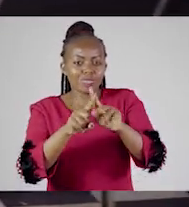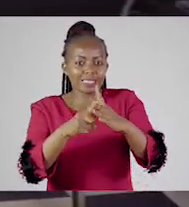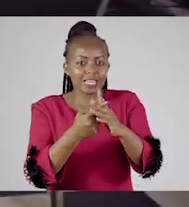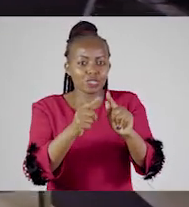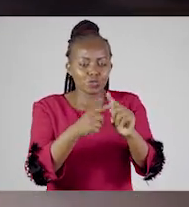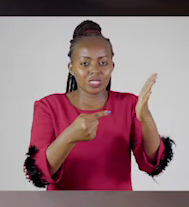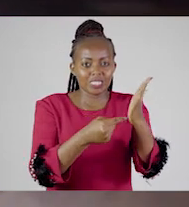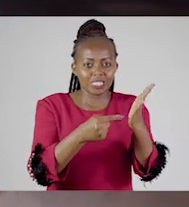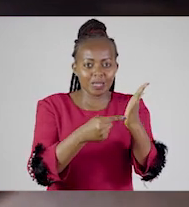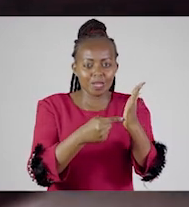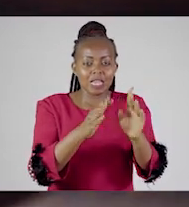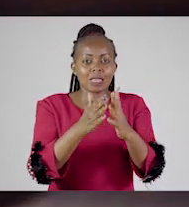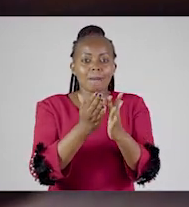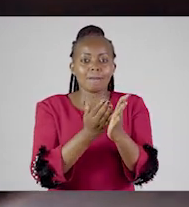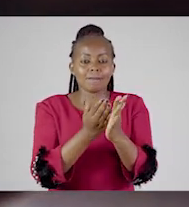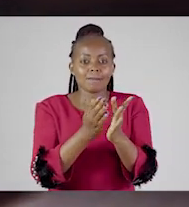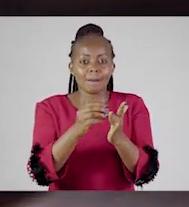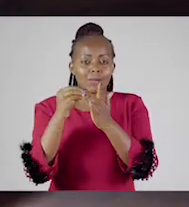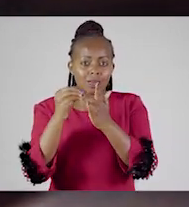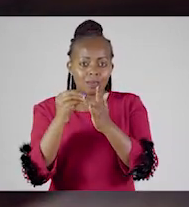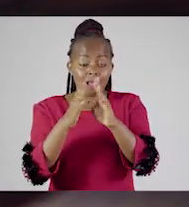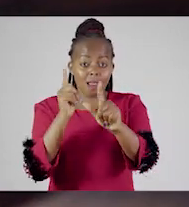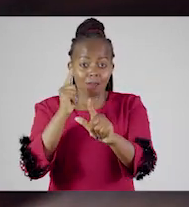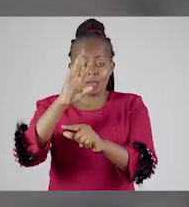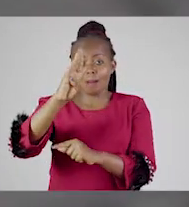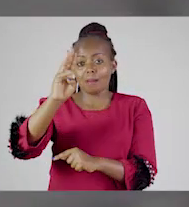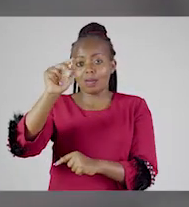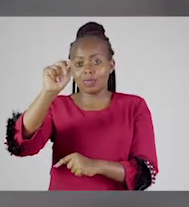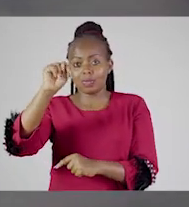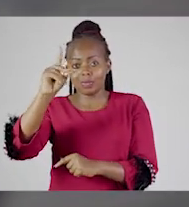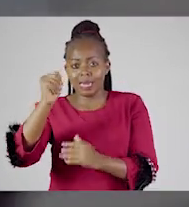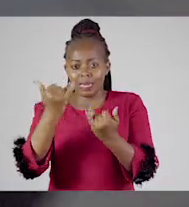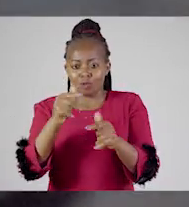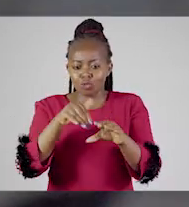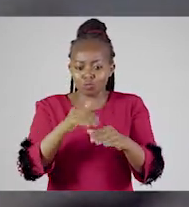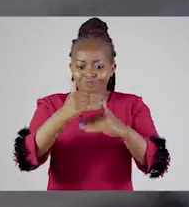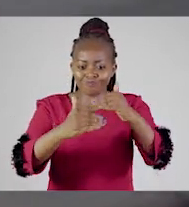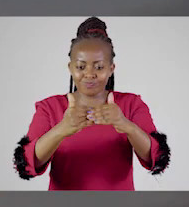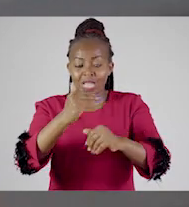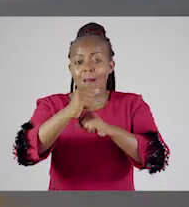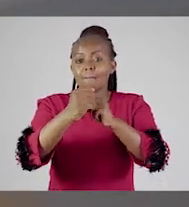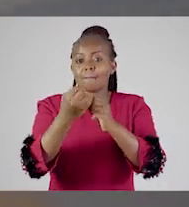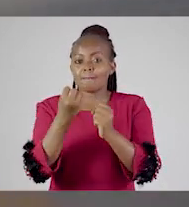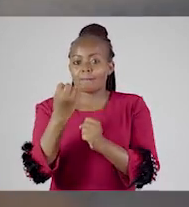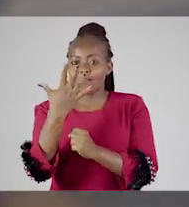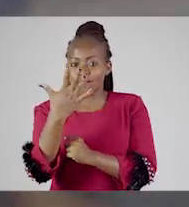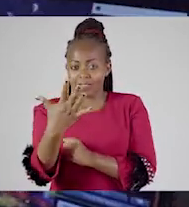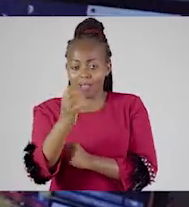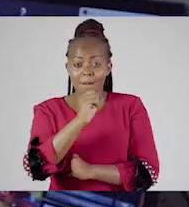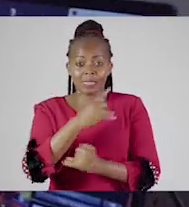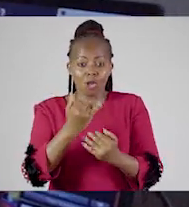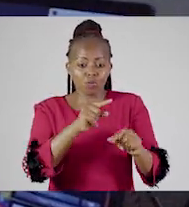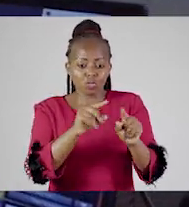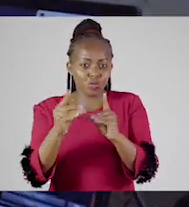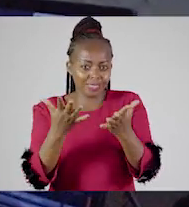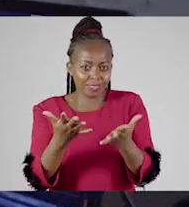the archive that is housed on the main branch in Banda Street. This process has taken us 5 months, and we are doing this so